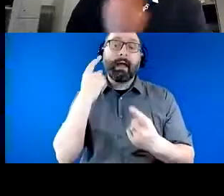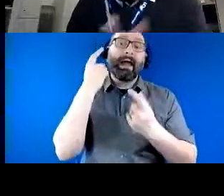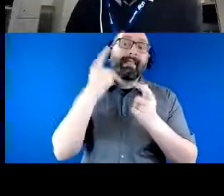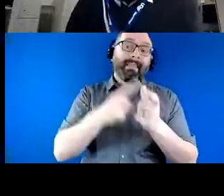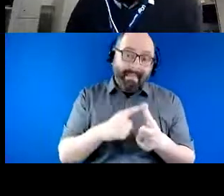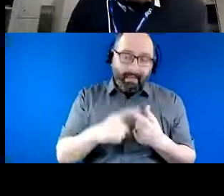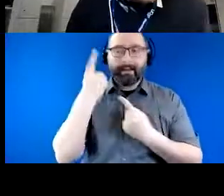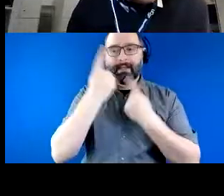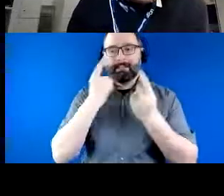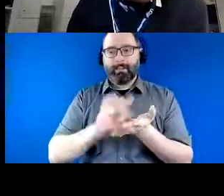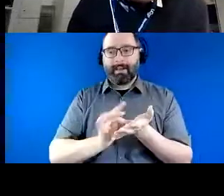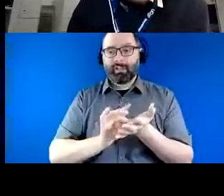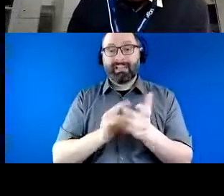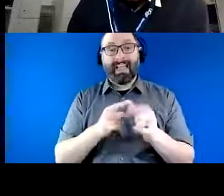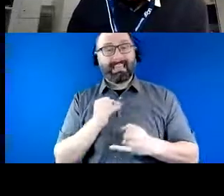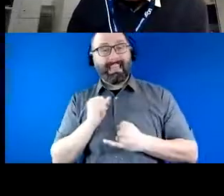end restraints, which is